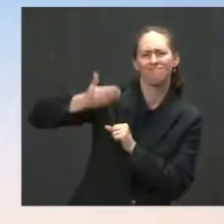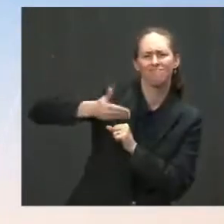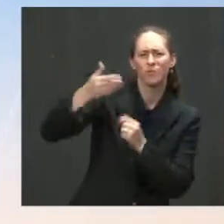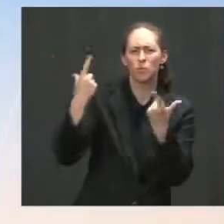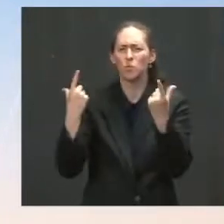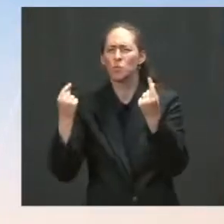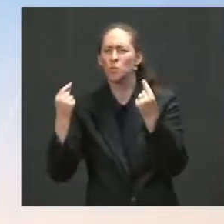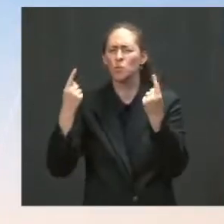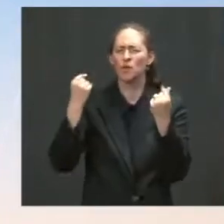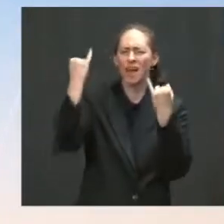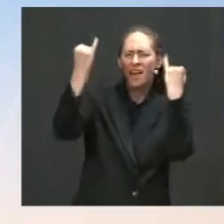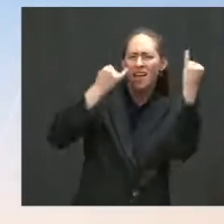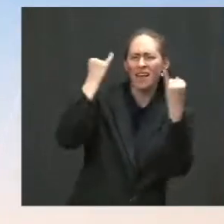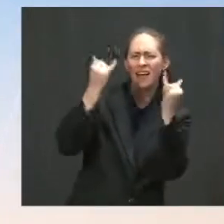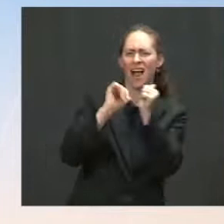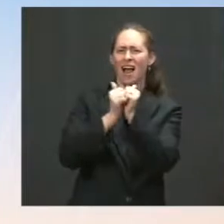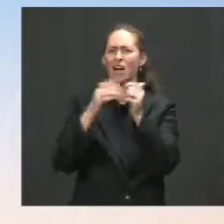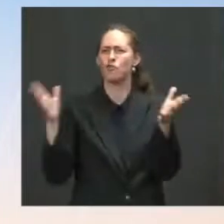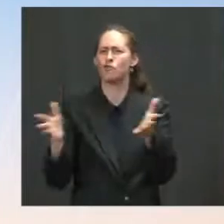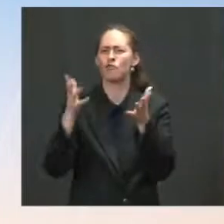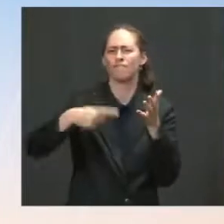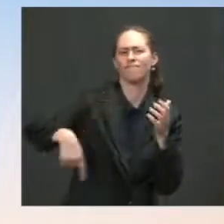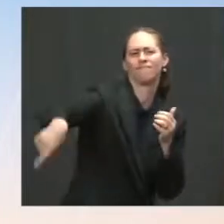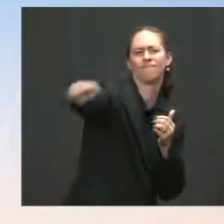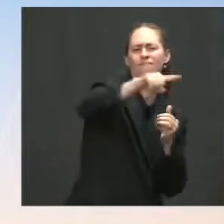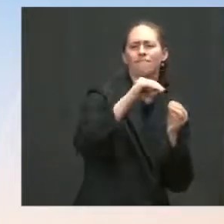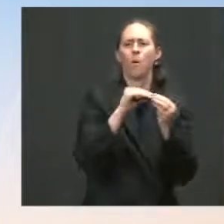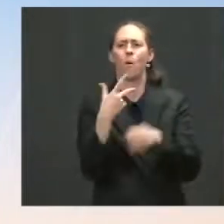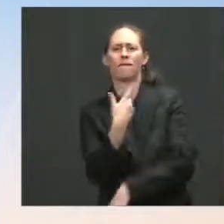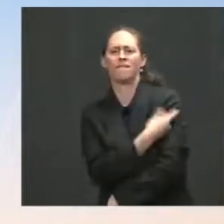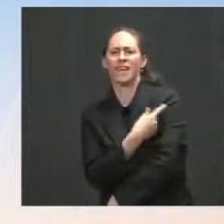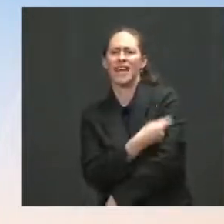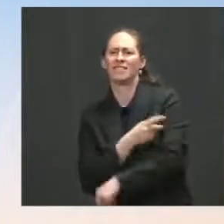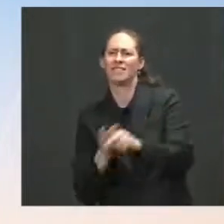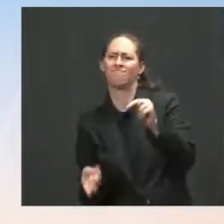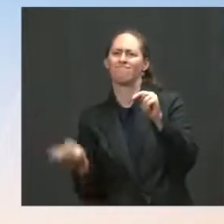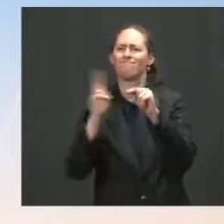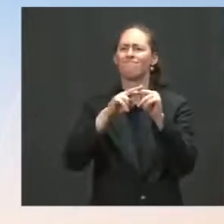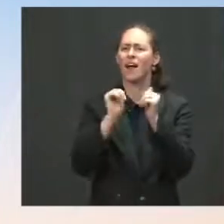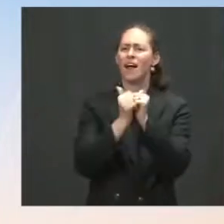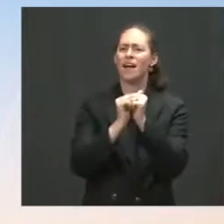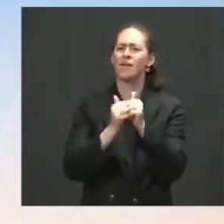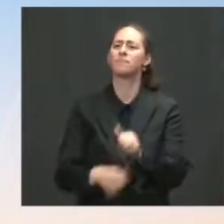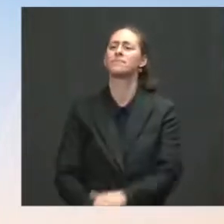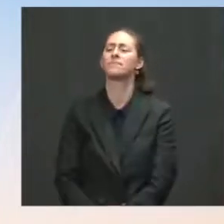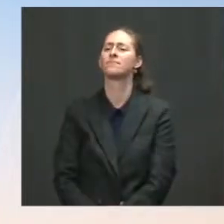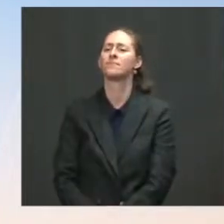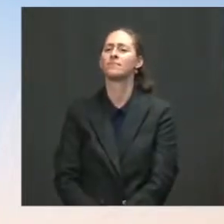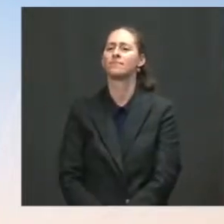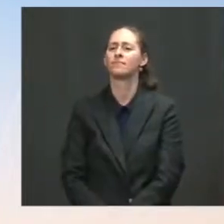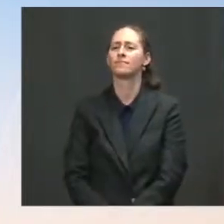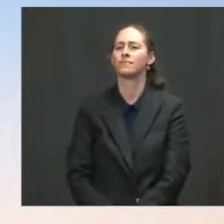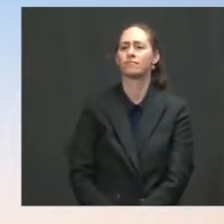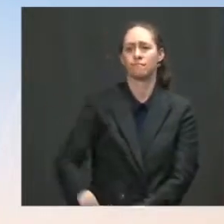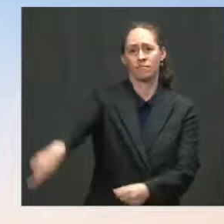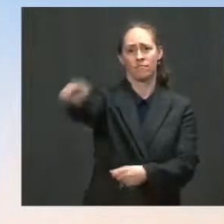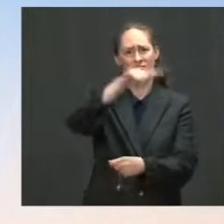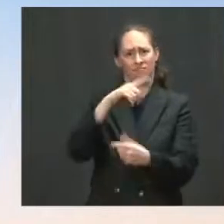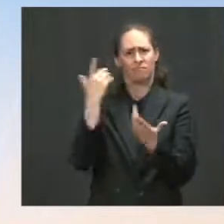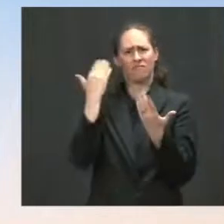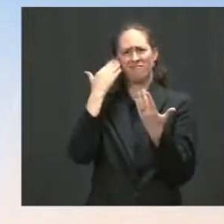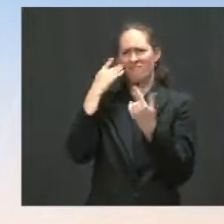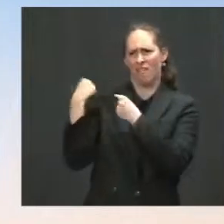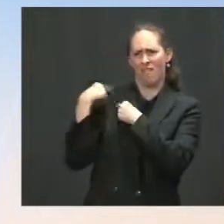and Dr. Jerome Adams. These esteemed public health leaders who served under both Republican and Democratic presidents discussed the